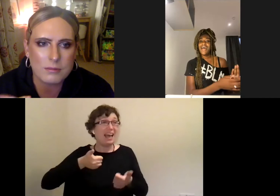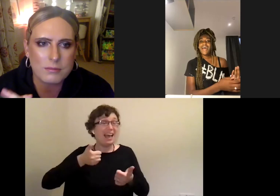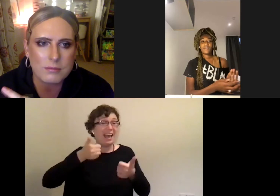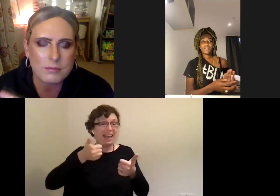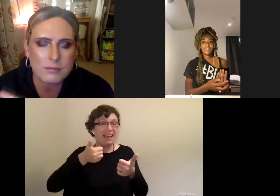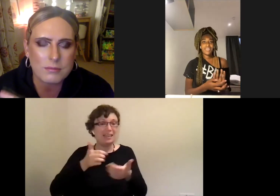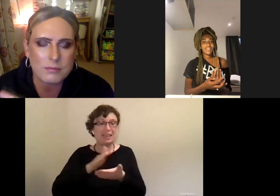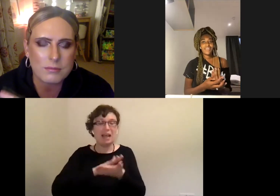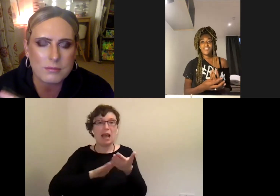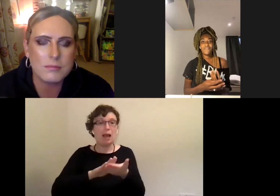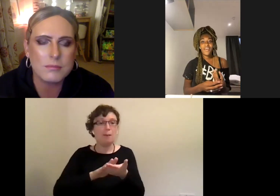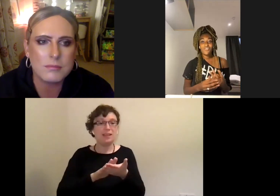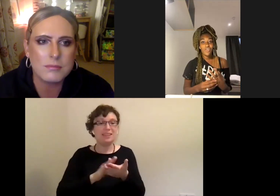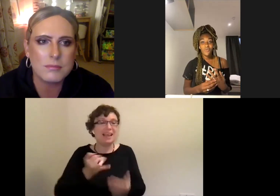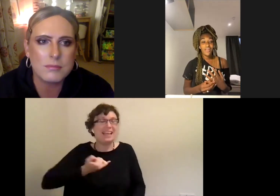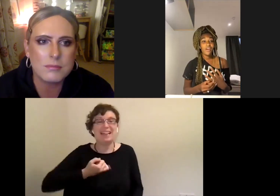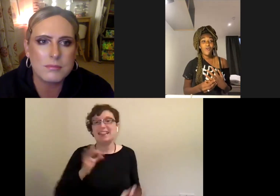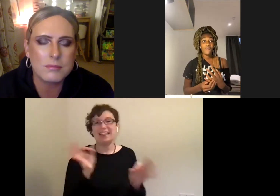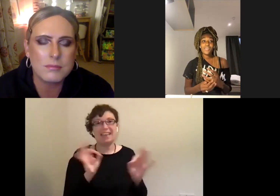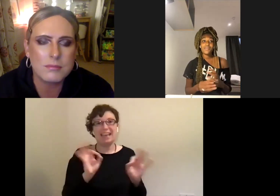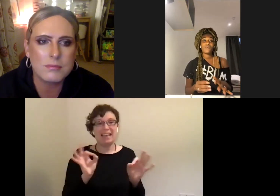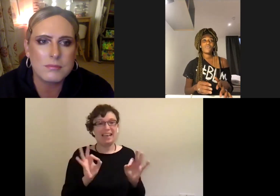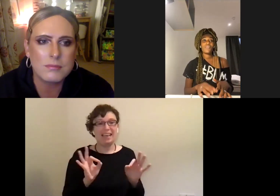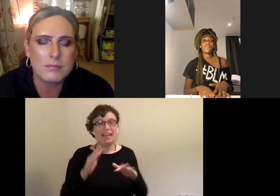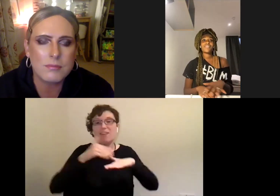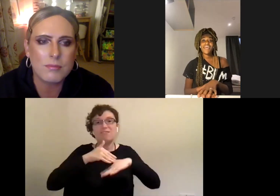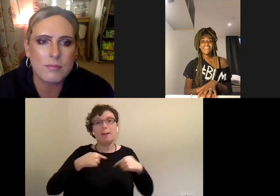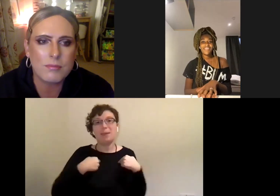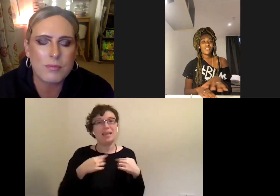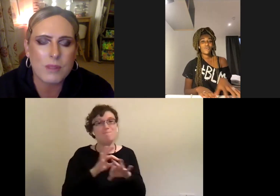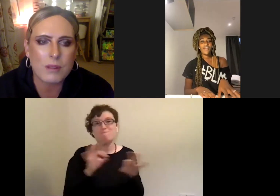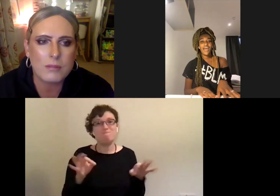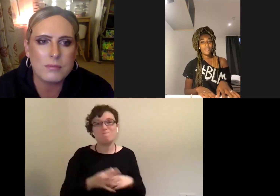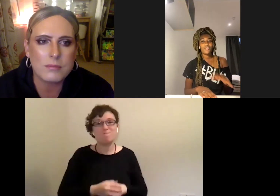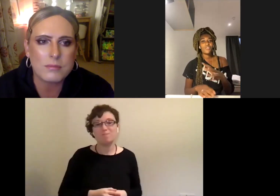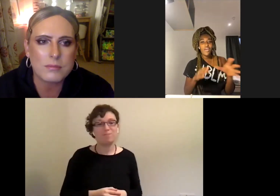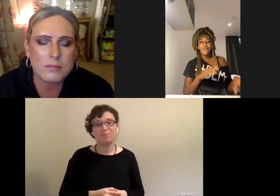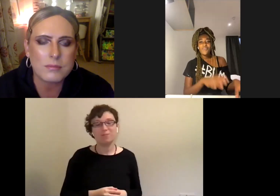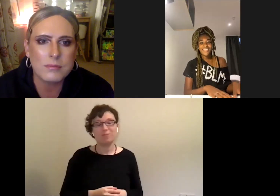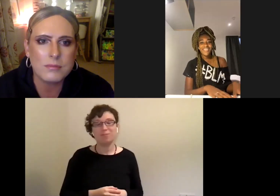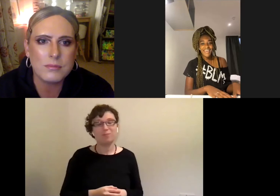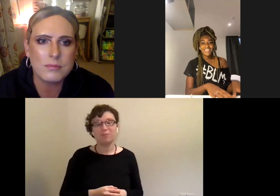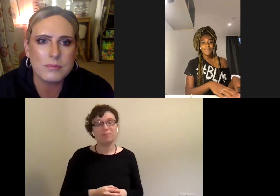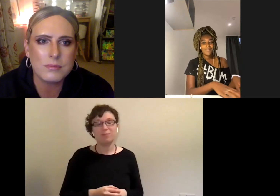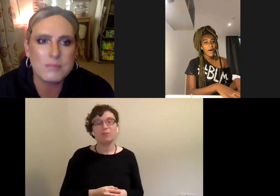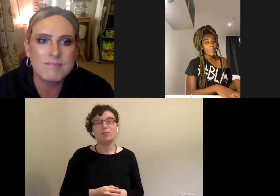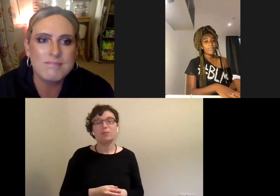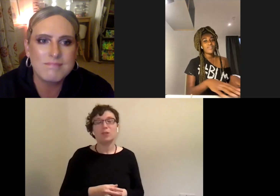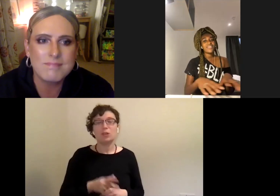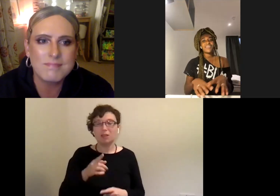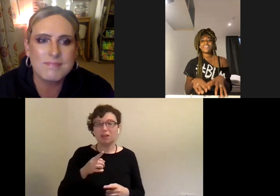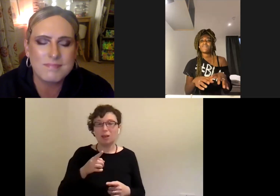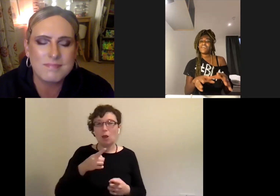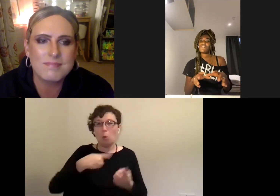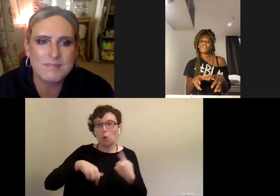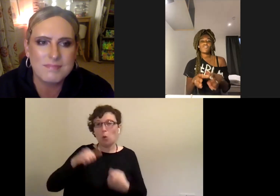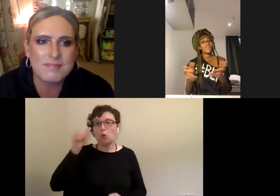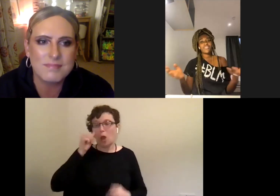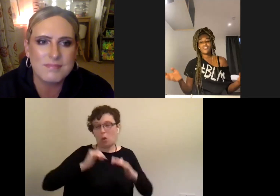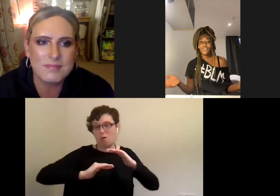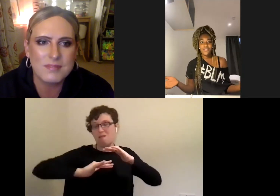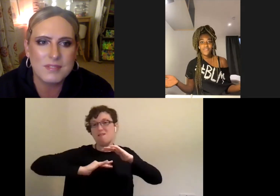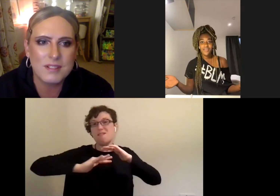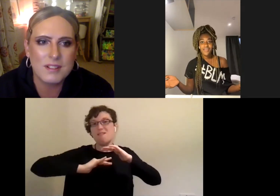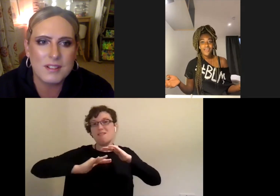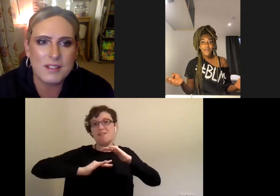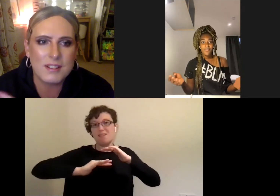it's there because it doesn't affect you. And a lot of people, they'll say that it's not there, but you know it's there deep down, but because it doesn't affect you, you don't need